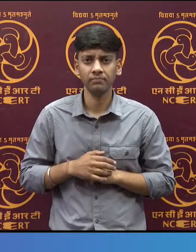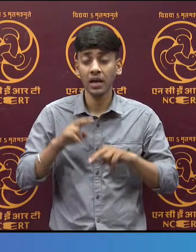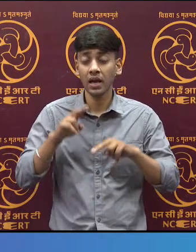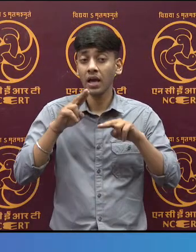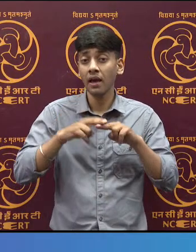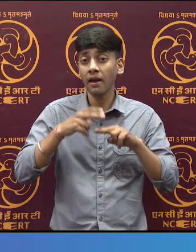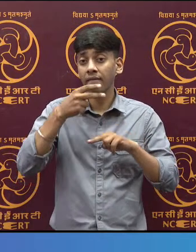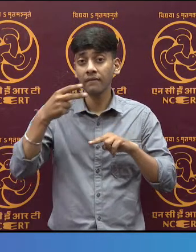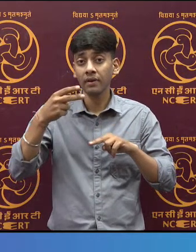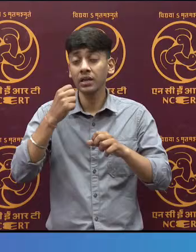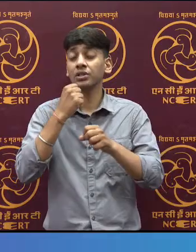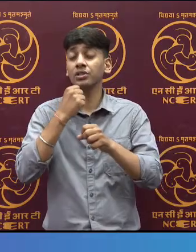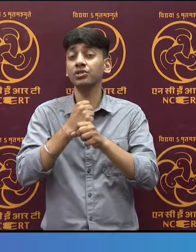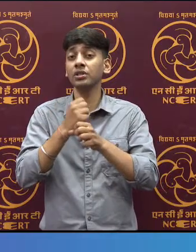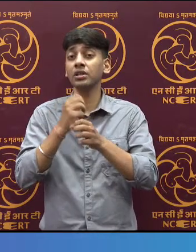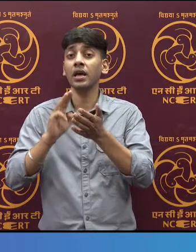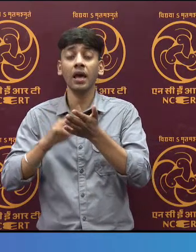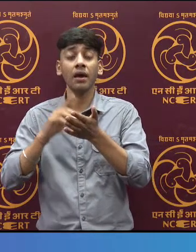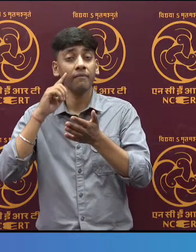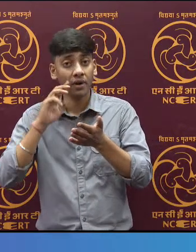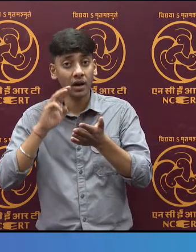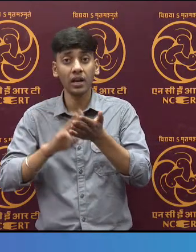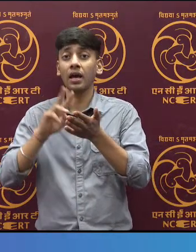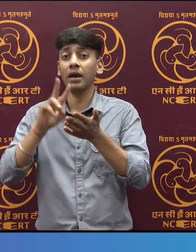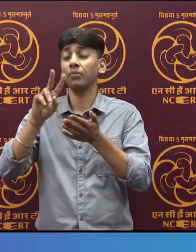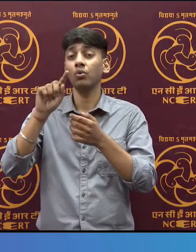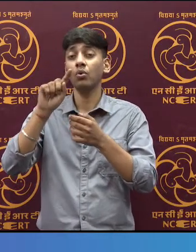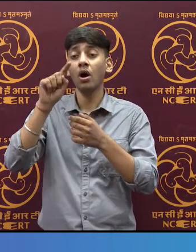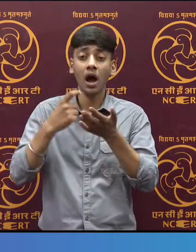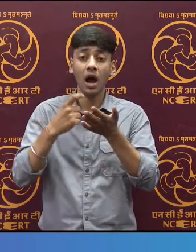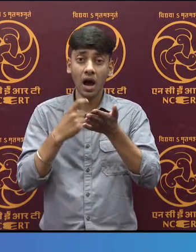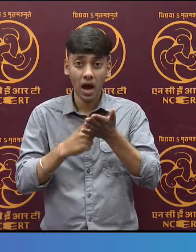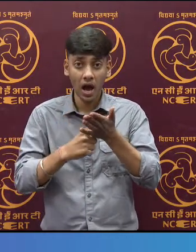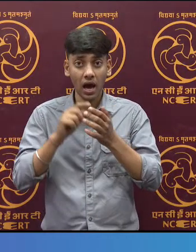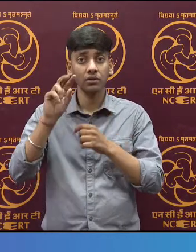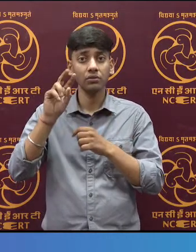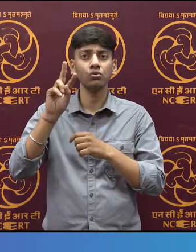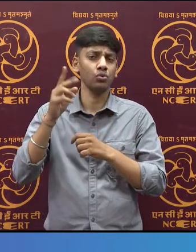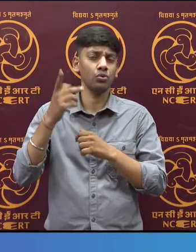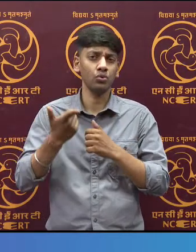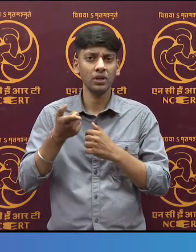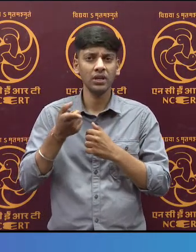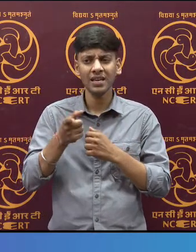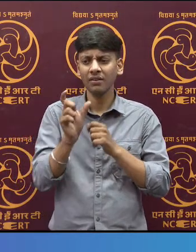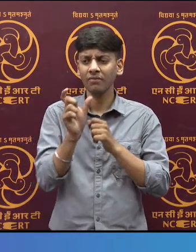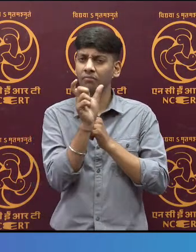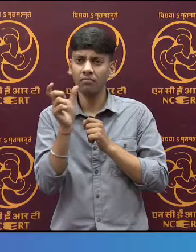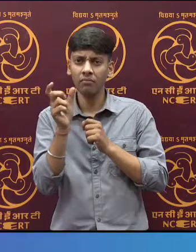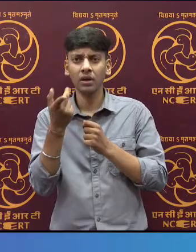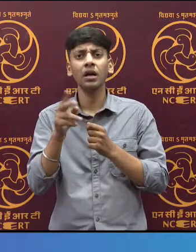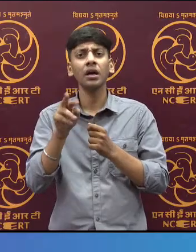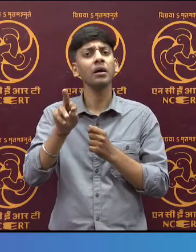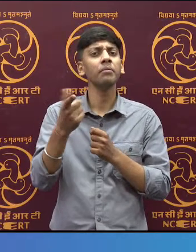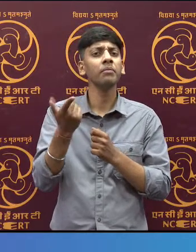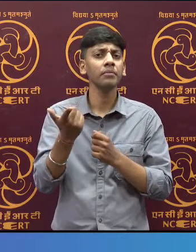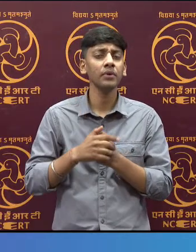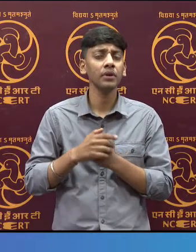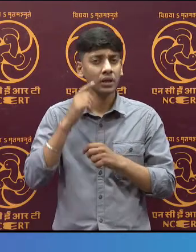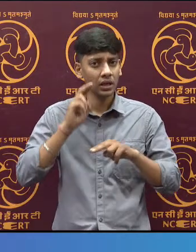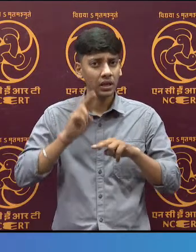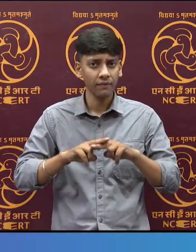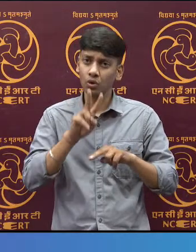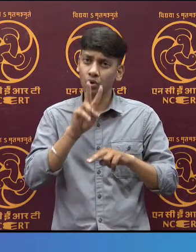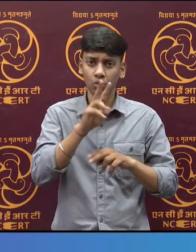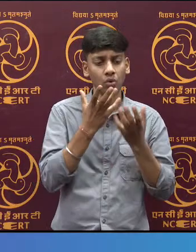is equal to G m1 m2 by r square. What does this equation mean? This equation means that if there are